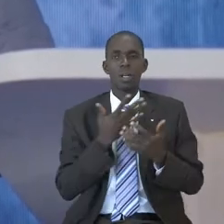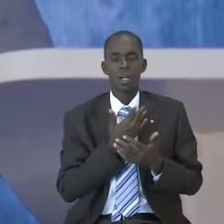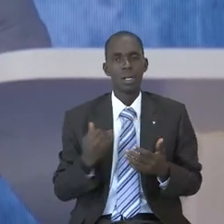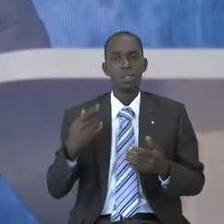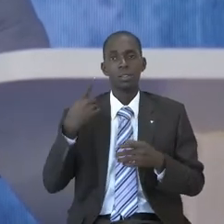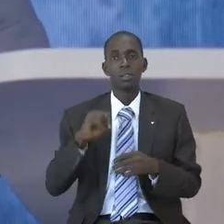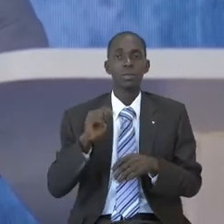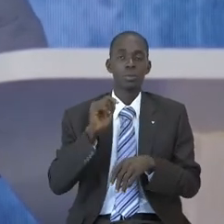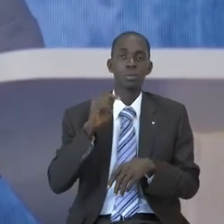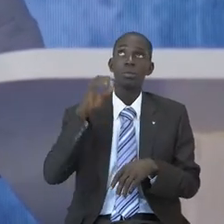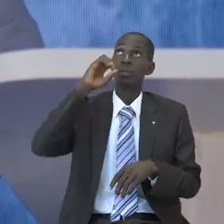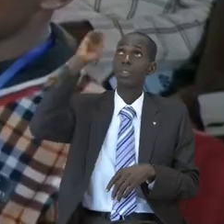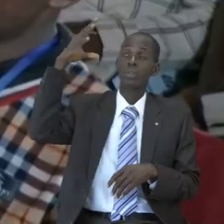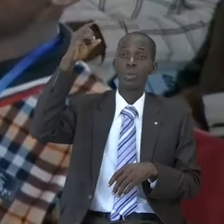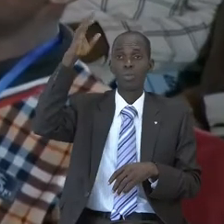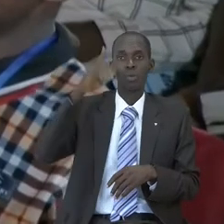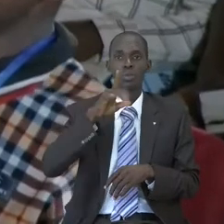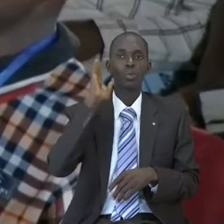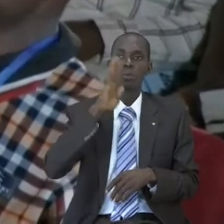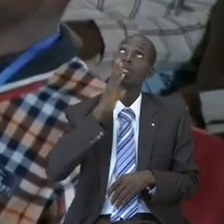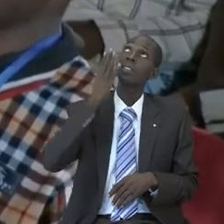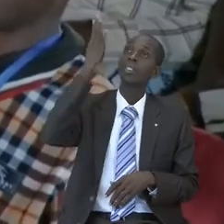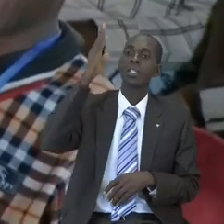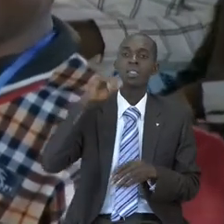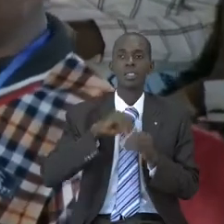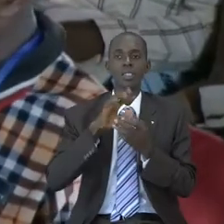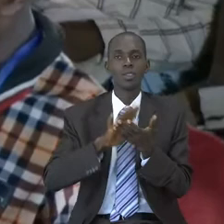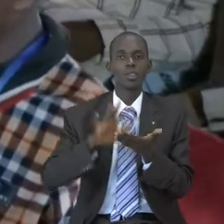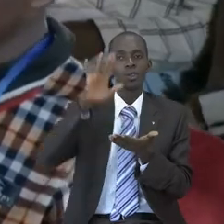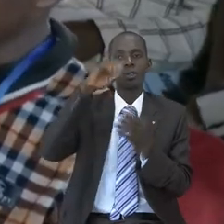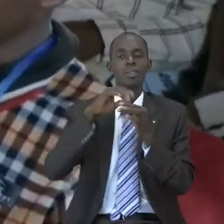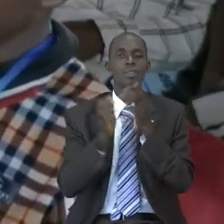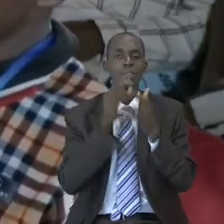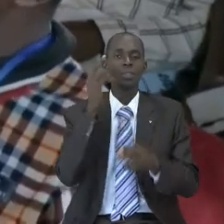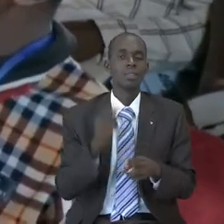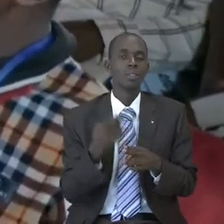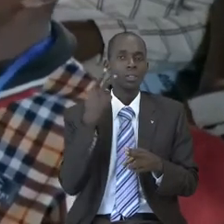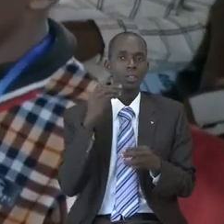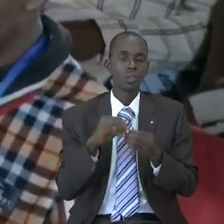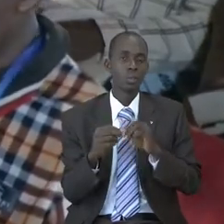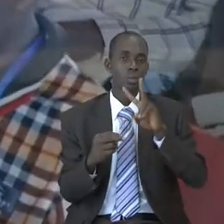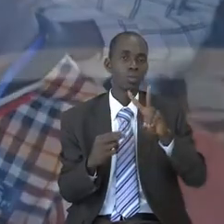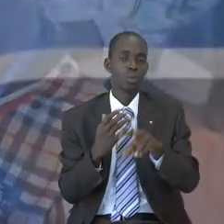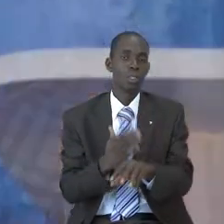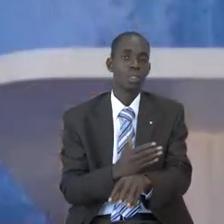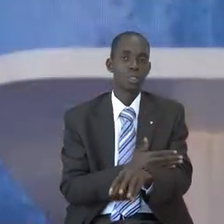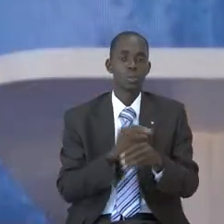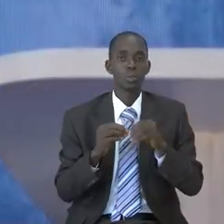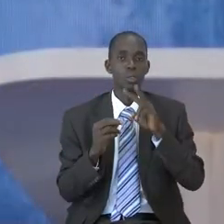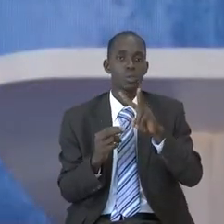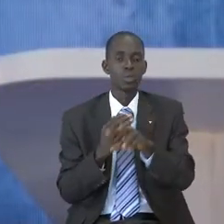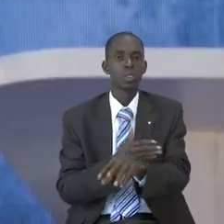the grace of God you'll be there up in glory. Let's look at number two here. Number two,